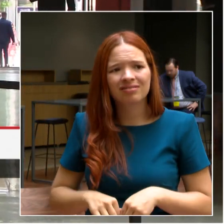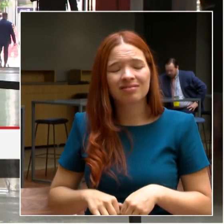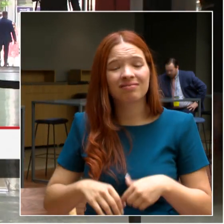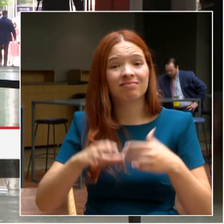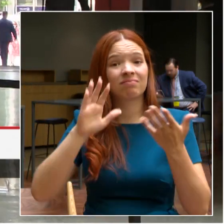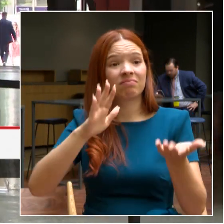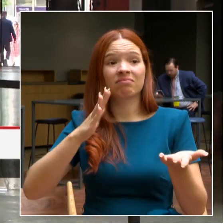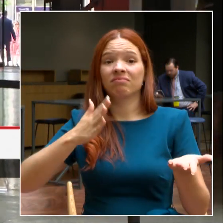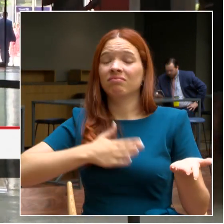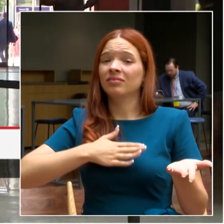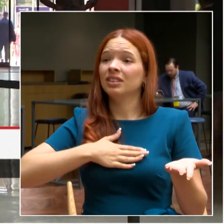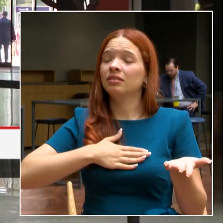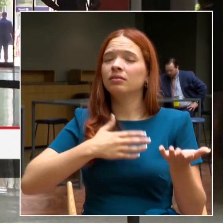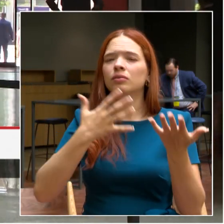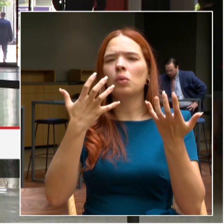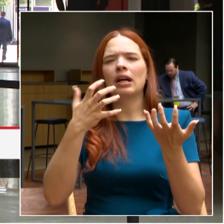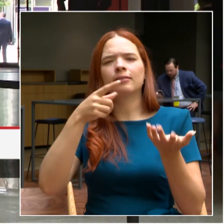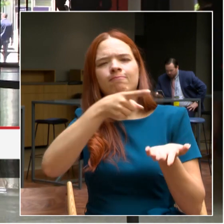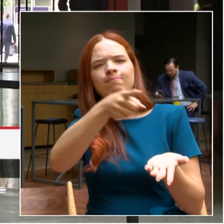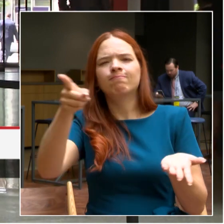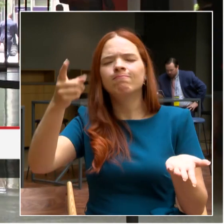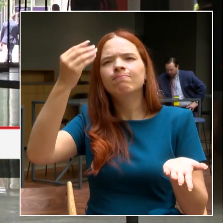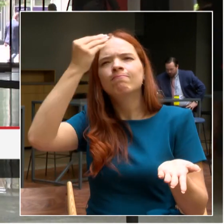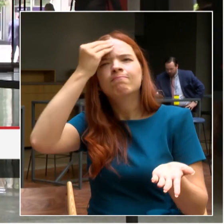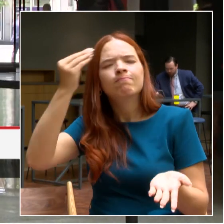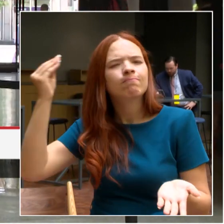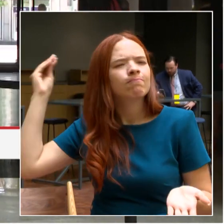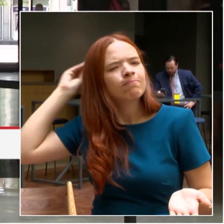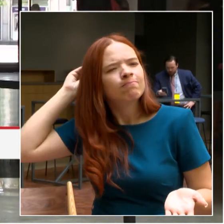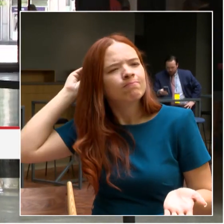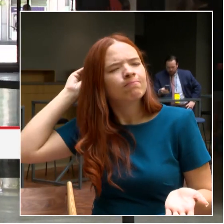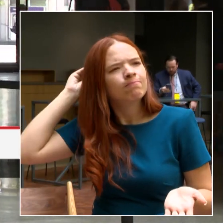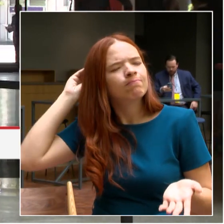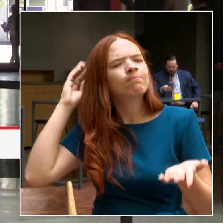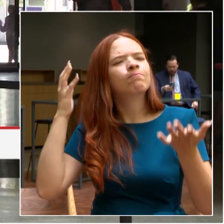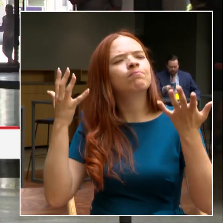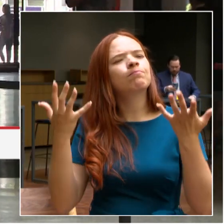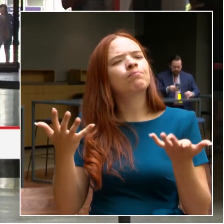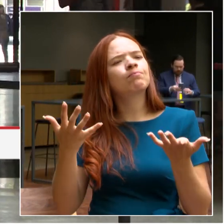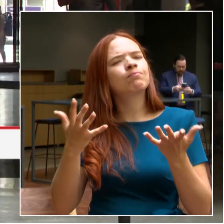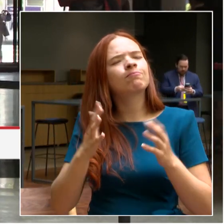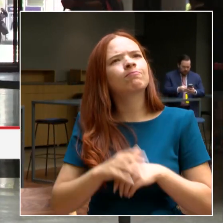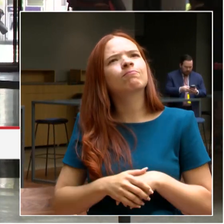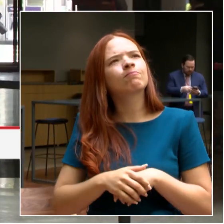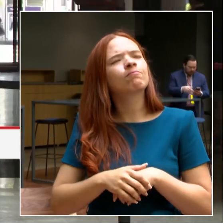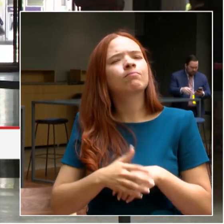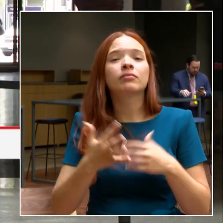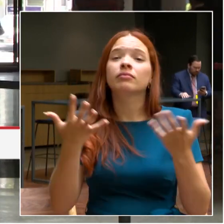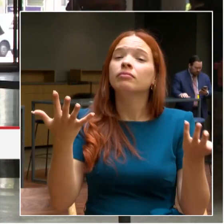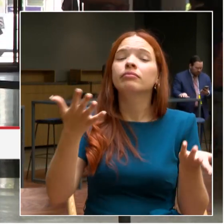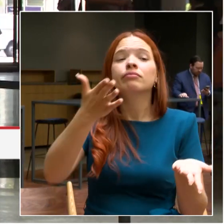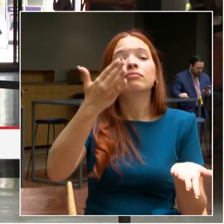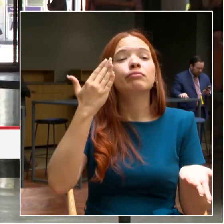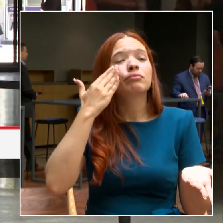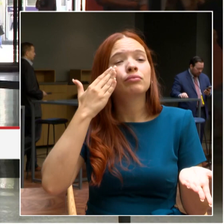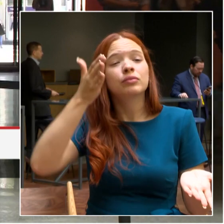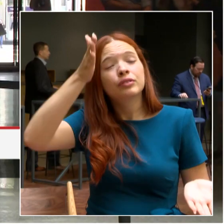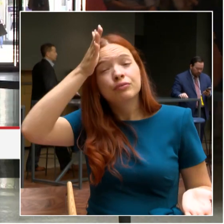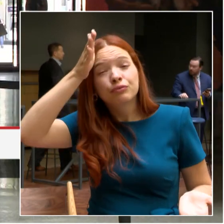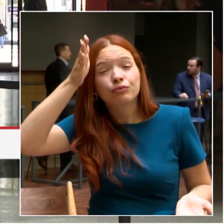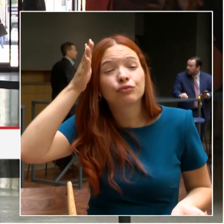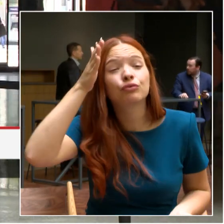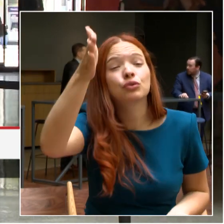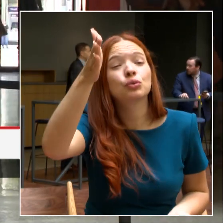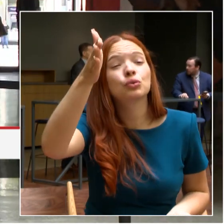today's workshop, today's session, this opportunity to think about the future, you know, in so many ways, none